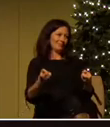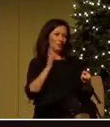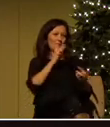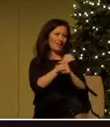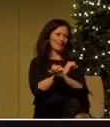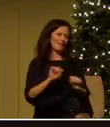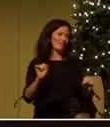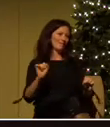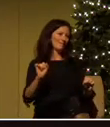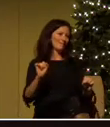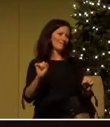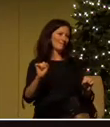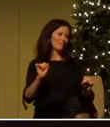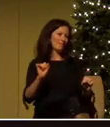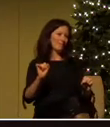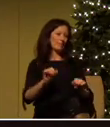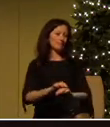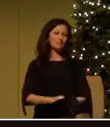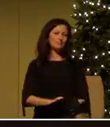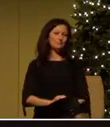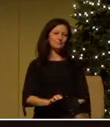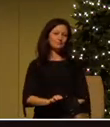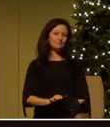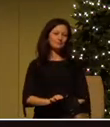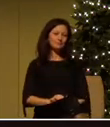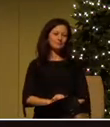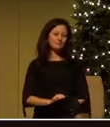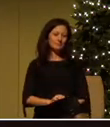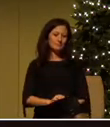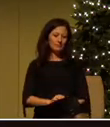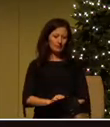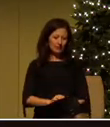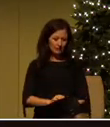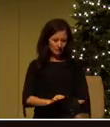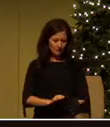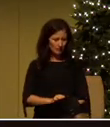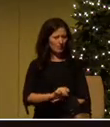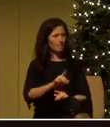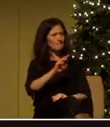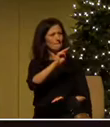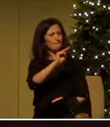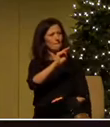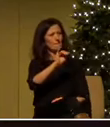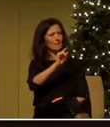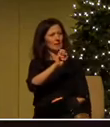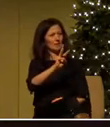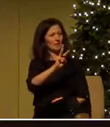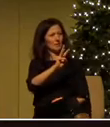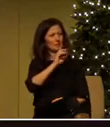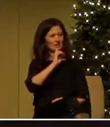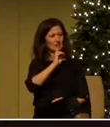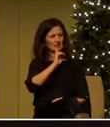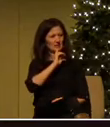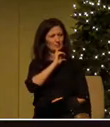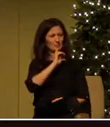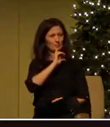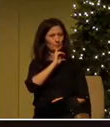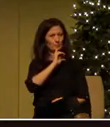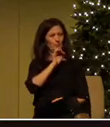And then Matthew editorializes. He steps into it and he tells us this took place to fulfill a